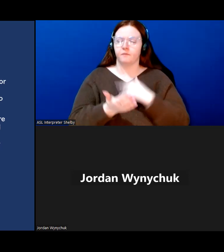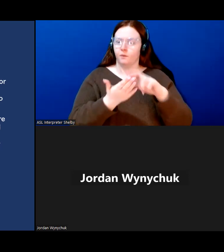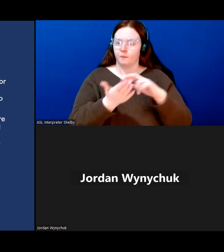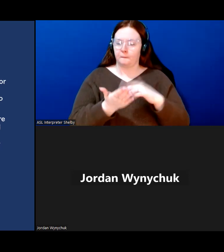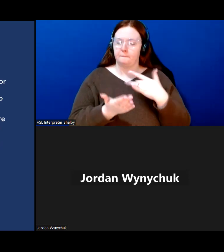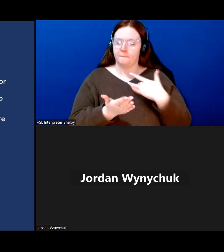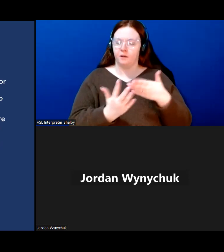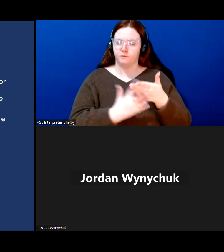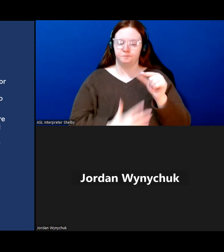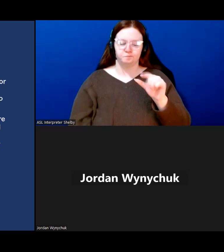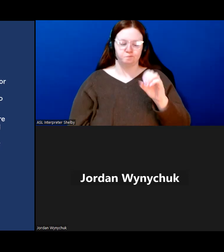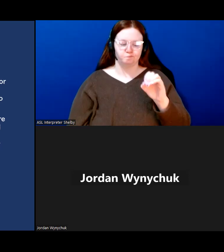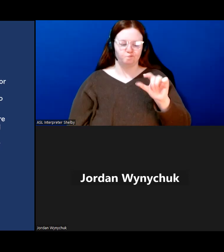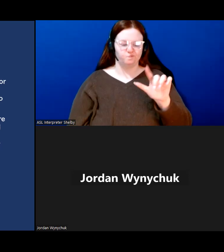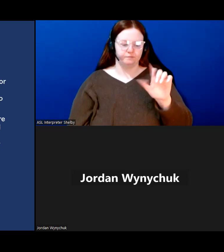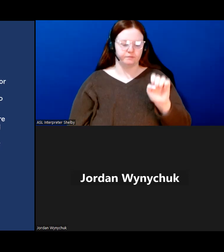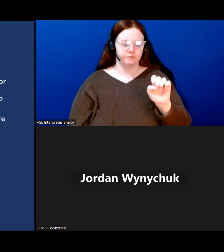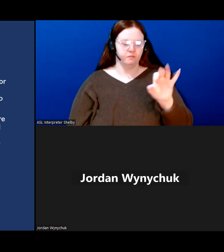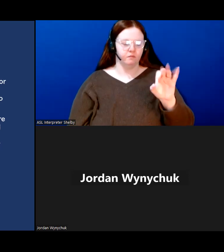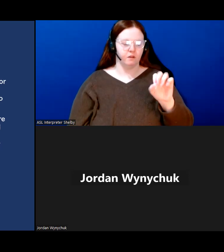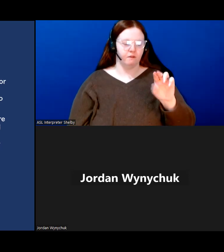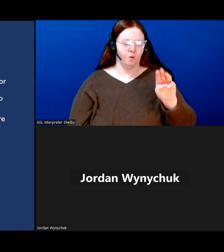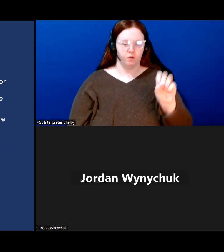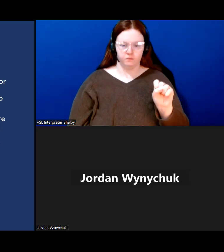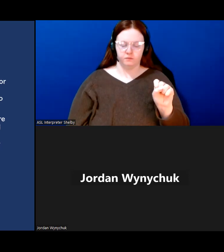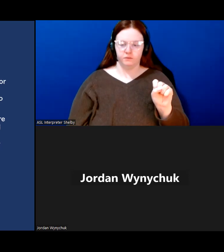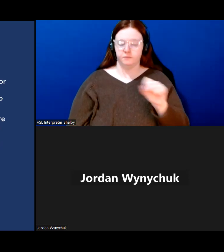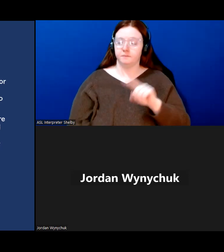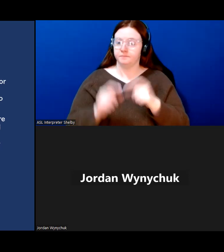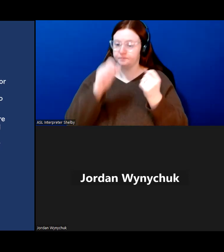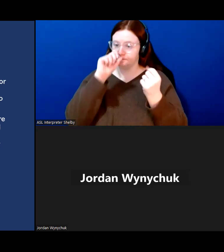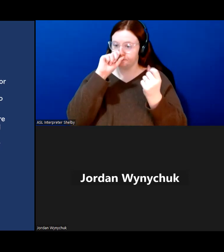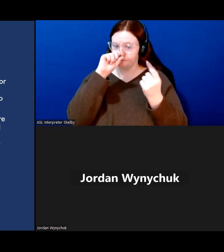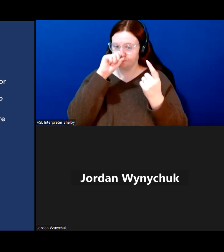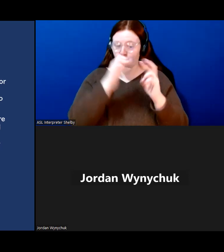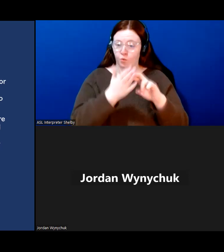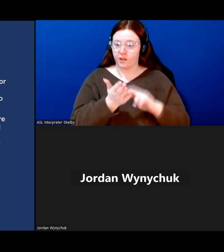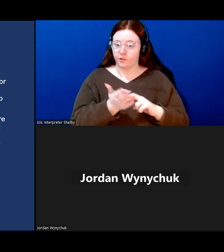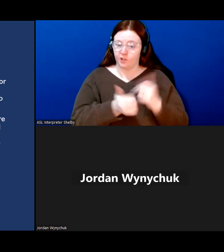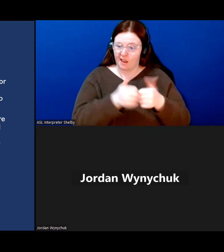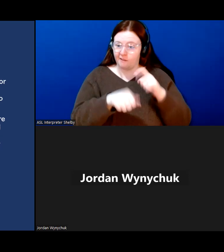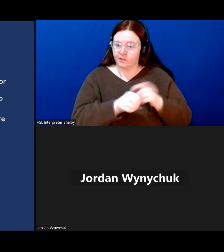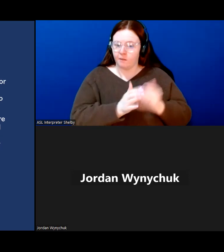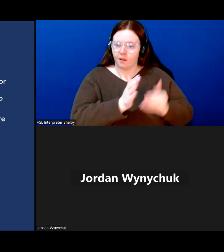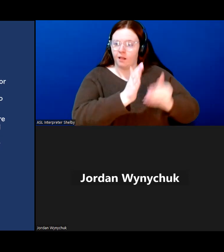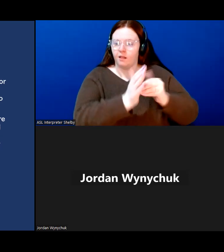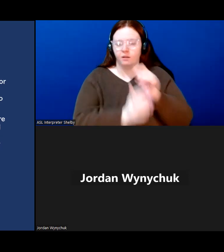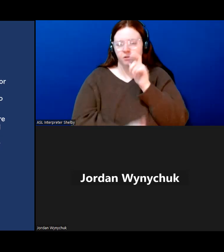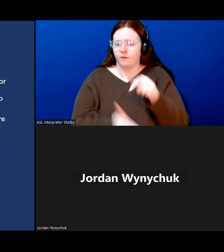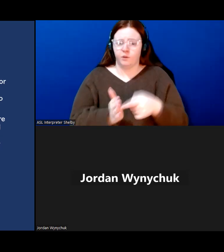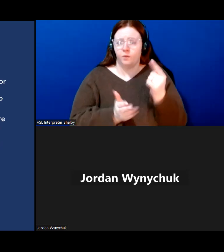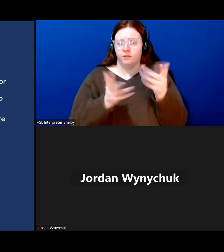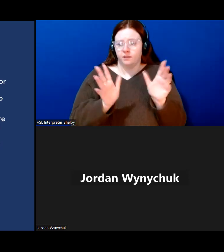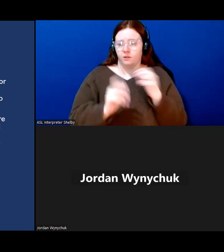this particular program is a person only needs to register once. And I send out the email reminders every second